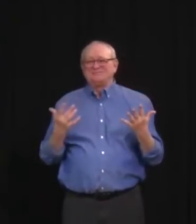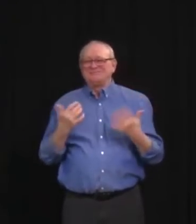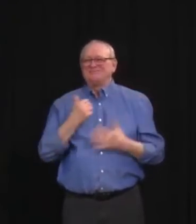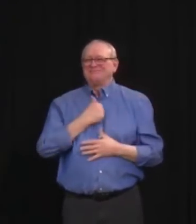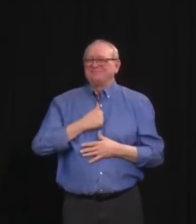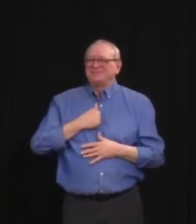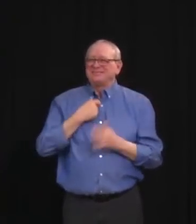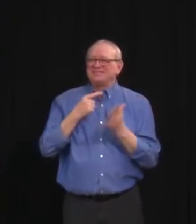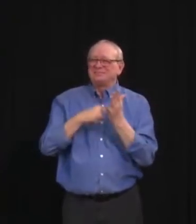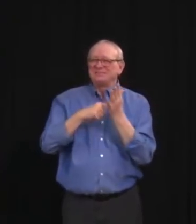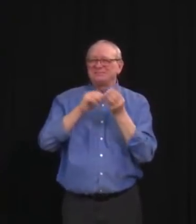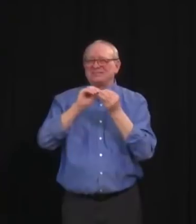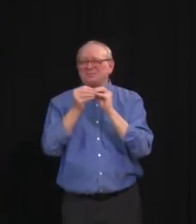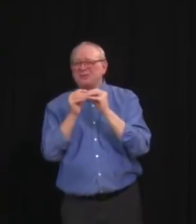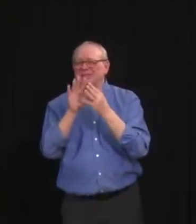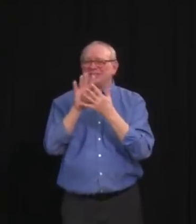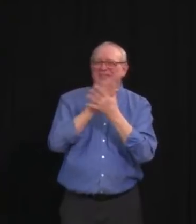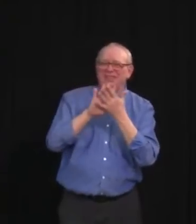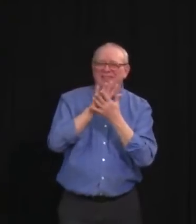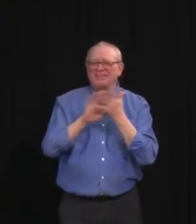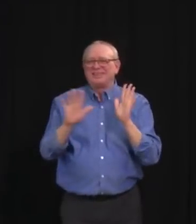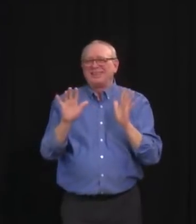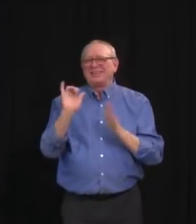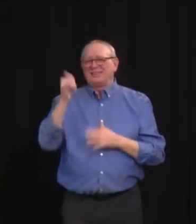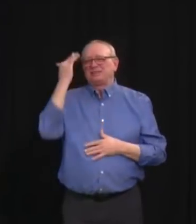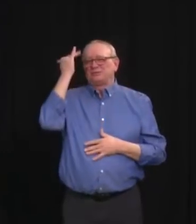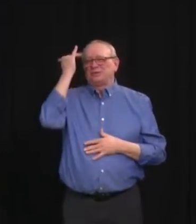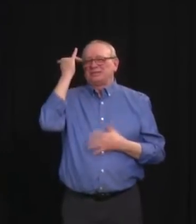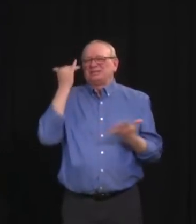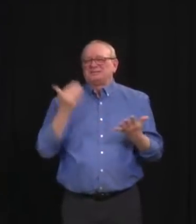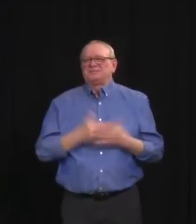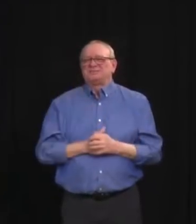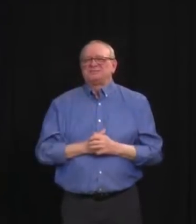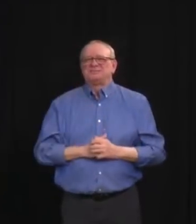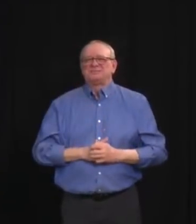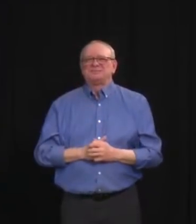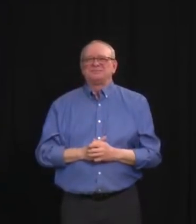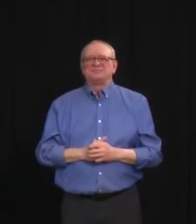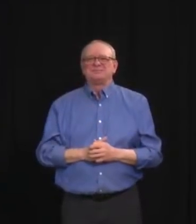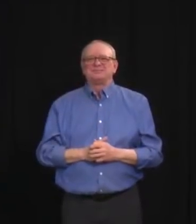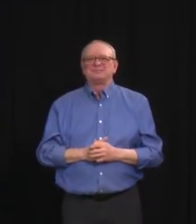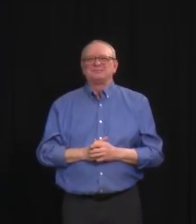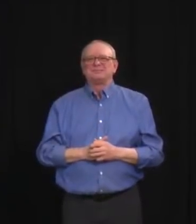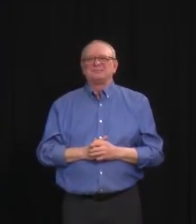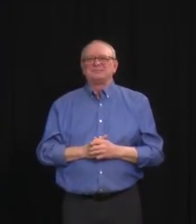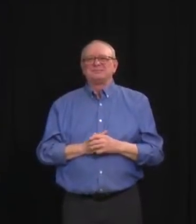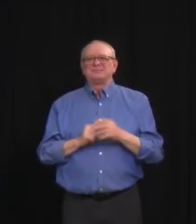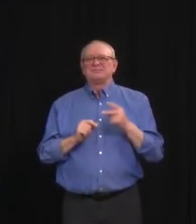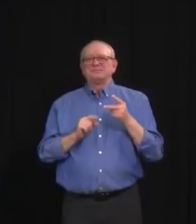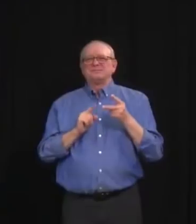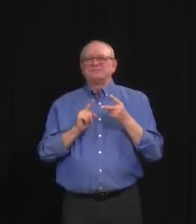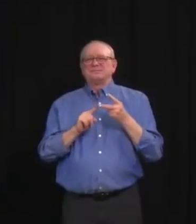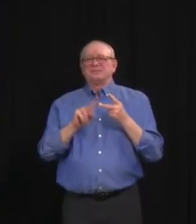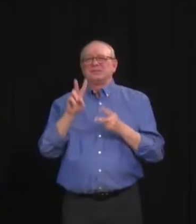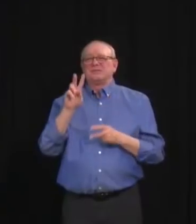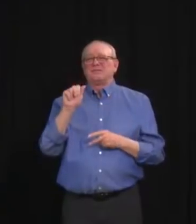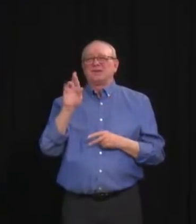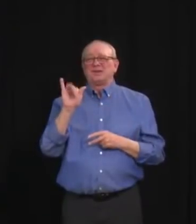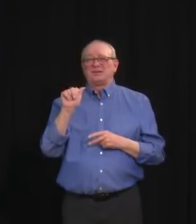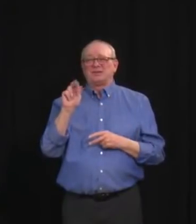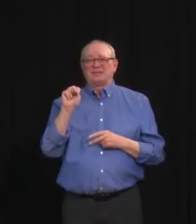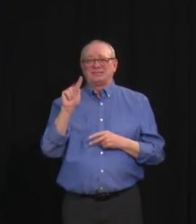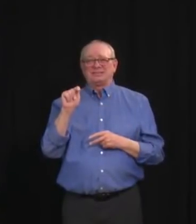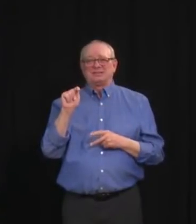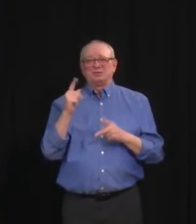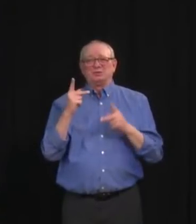next. With respect to herd immunity, we do know that the variants are more infectious. And so we are looking right now at